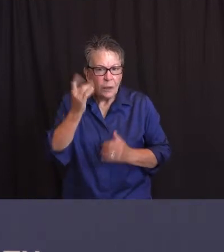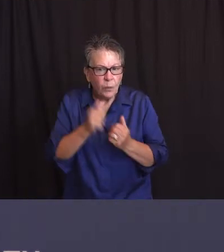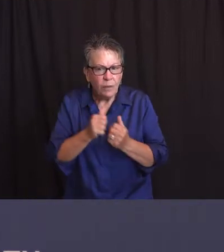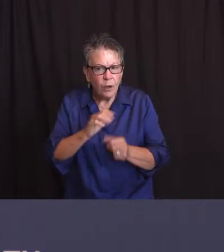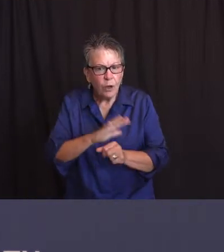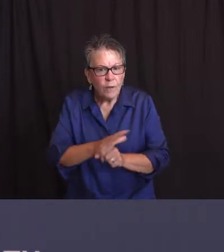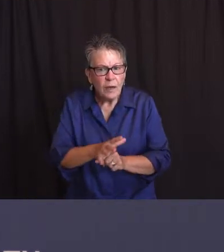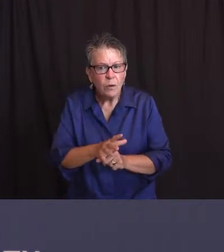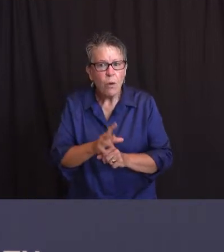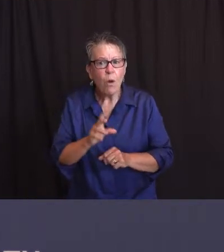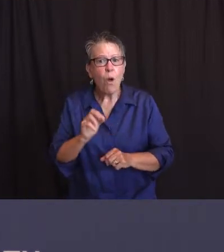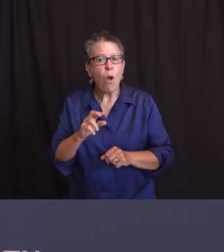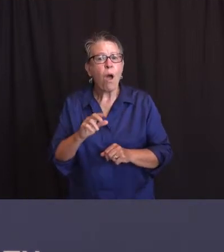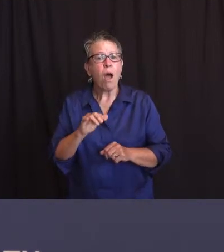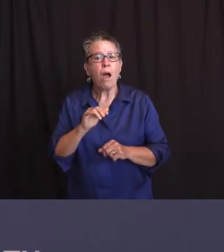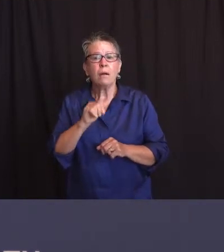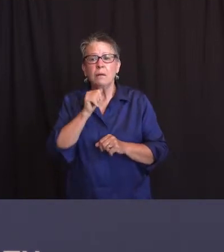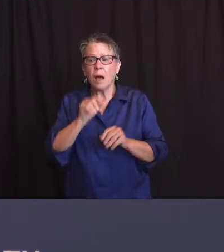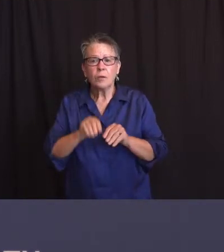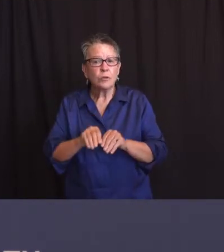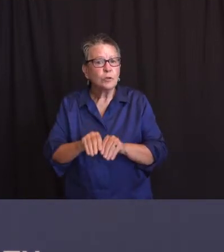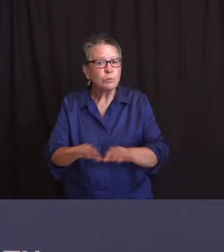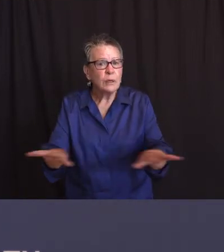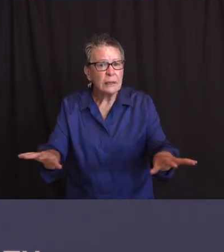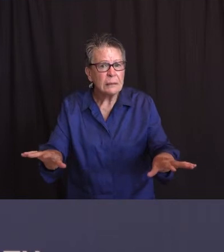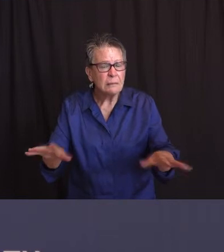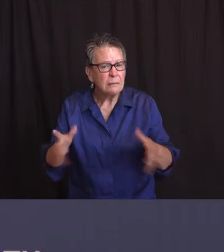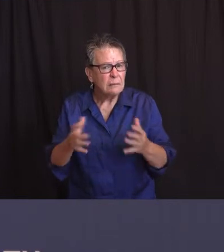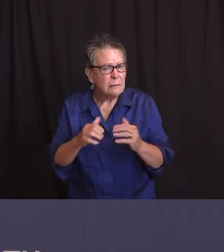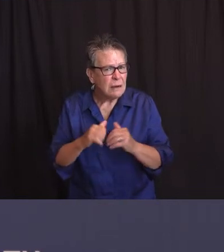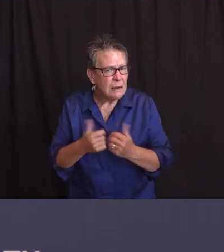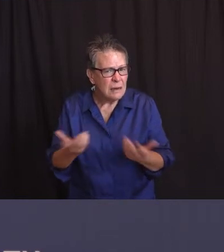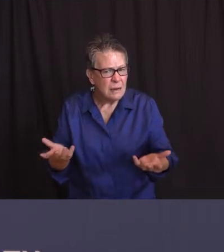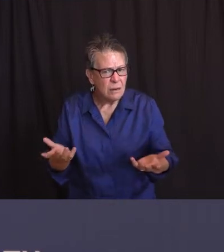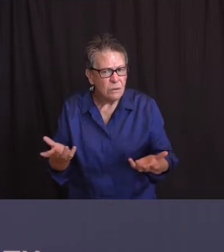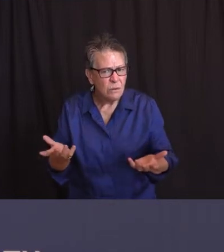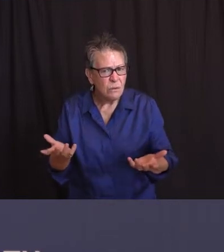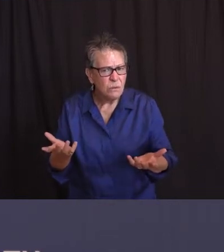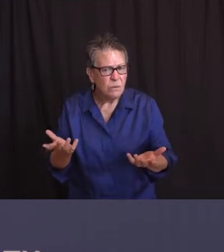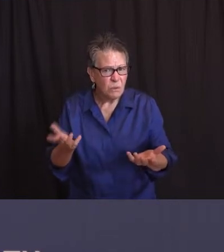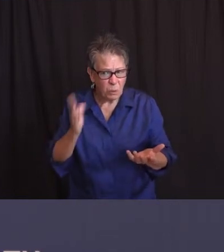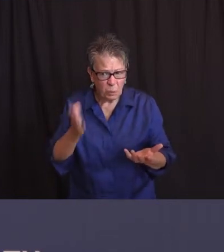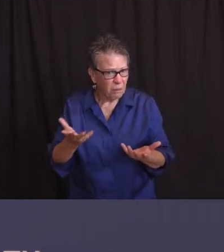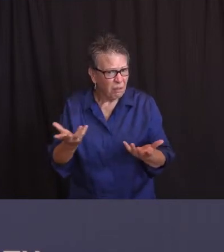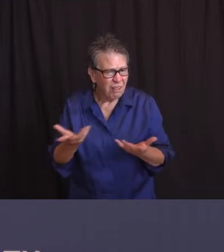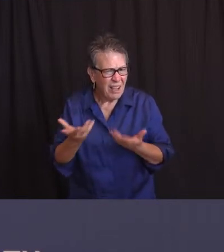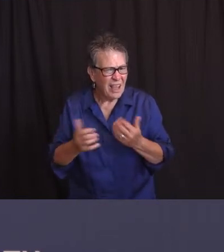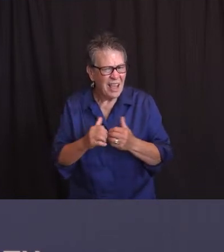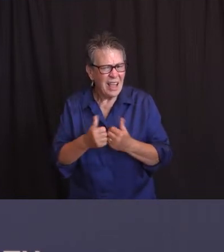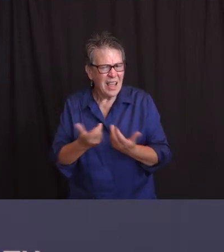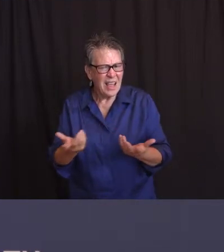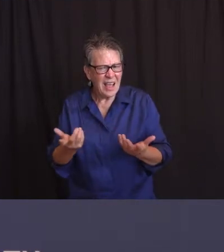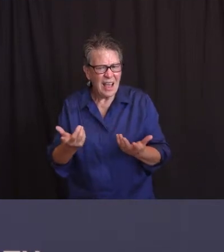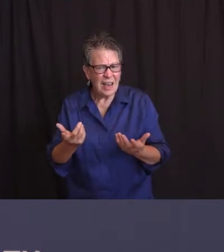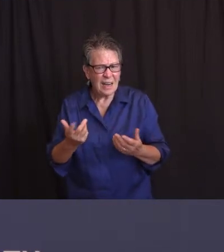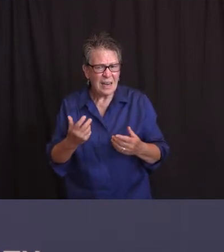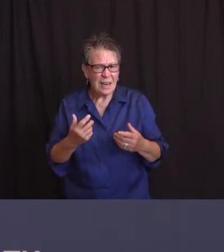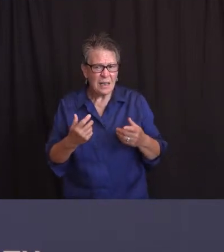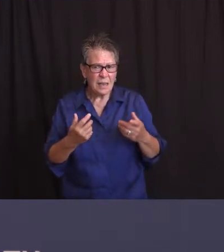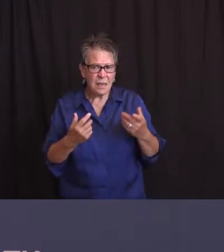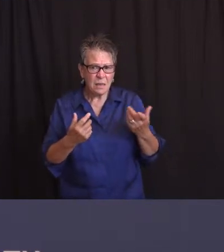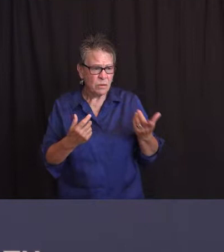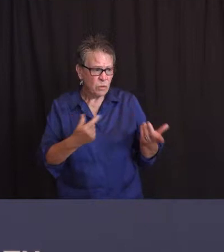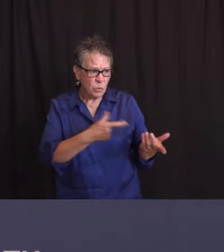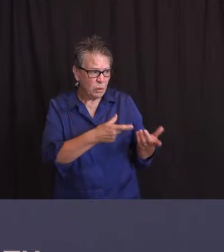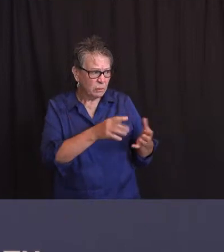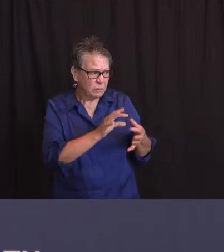be extremely mild and that the adults they're around are not getting sick. Maybe, Dr. Lifshitz, you would want to comment on what we